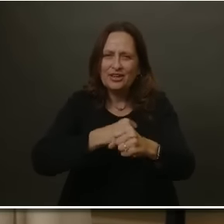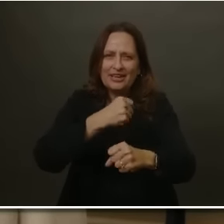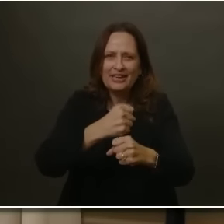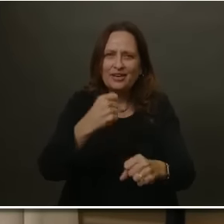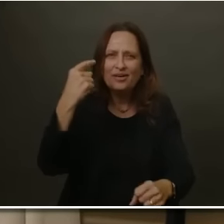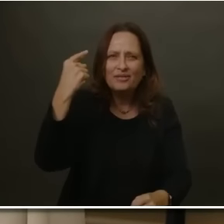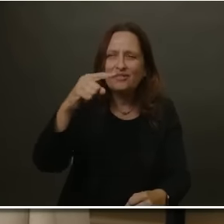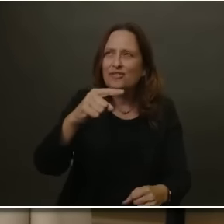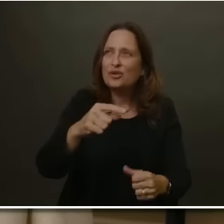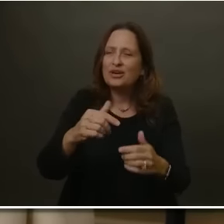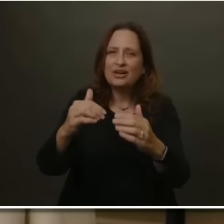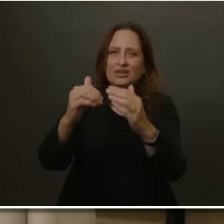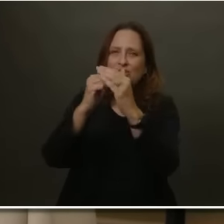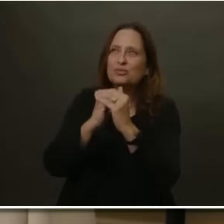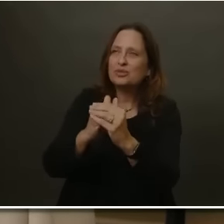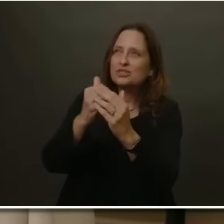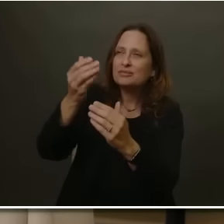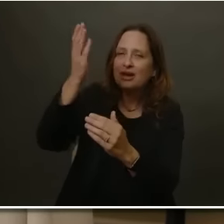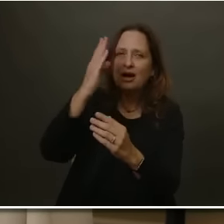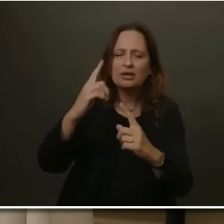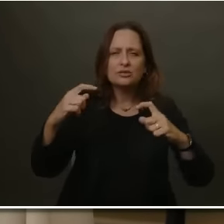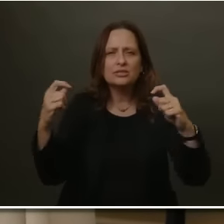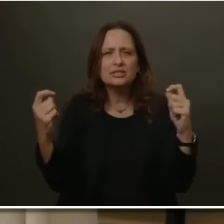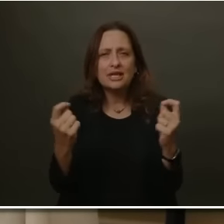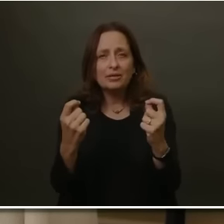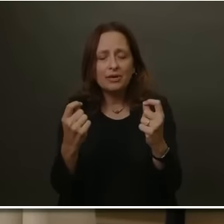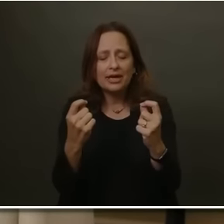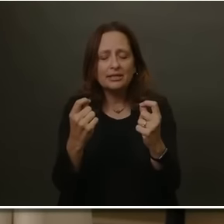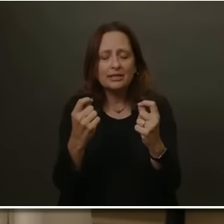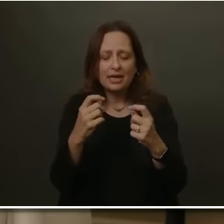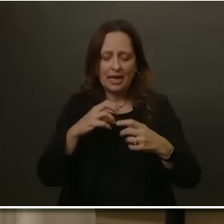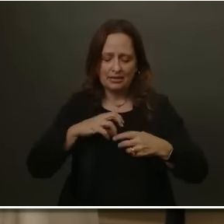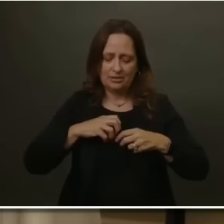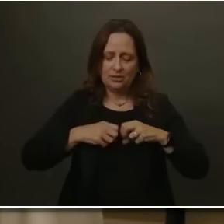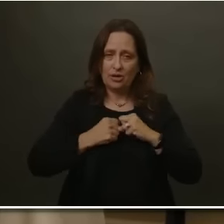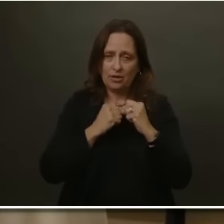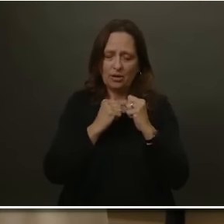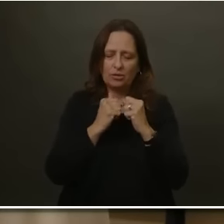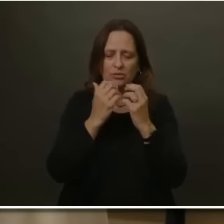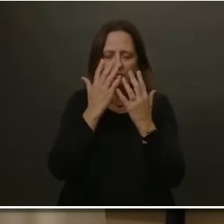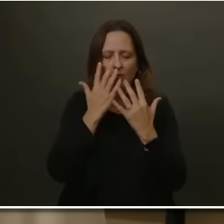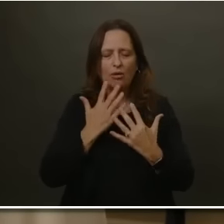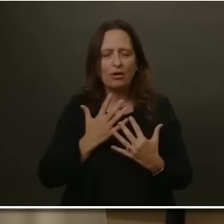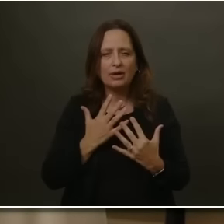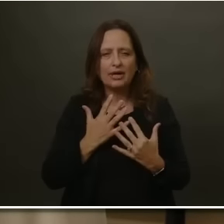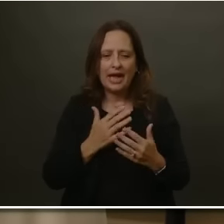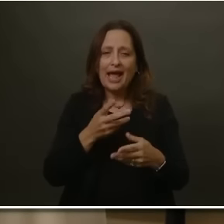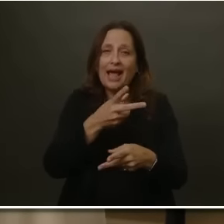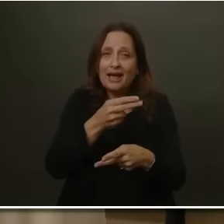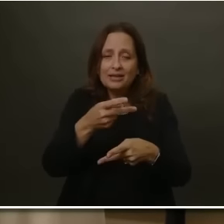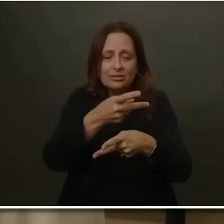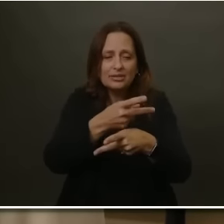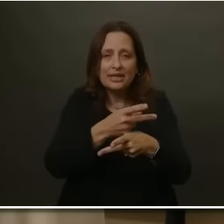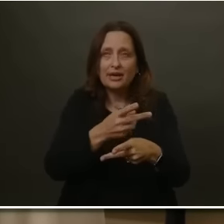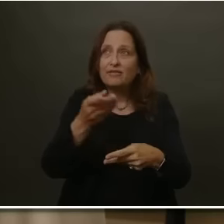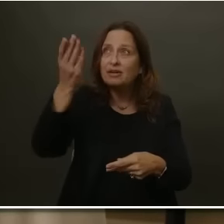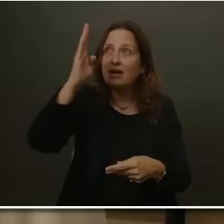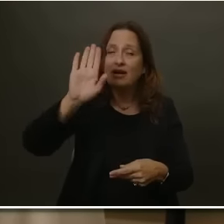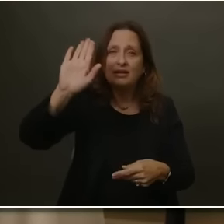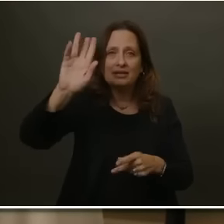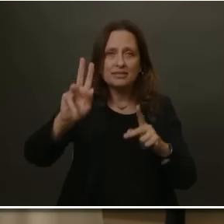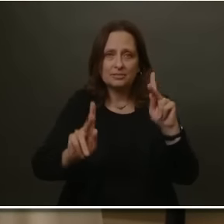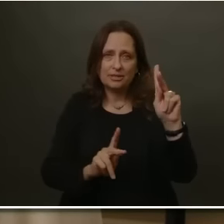God, to celebrate and mourn their sorrows, and to care for God's people. In fact, I believe